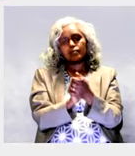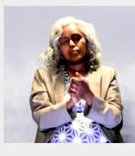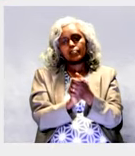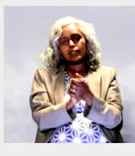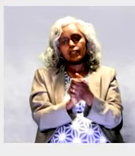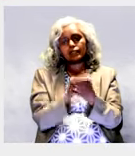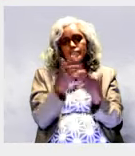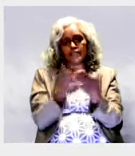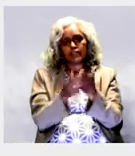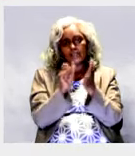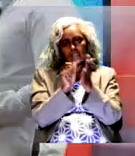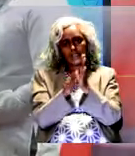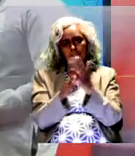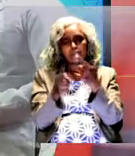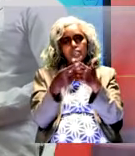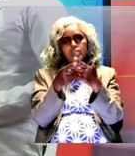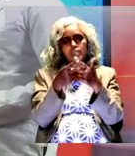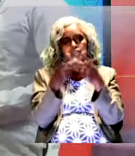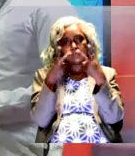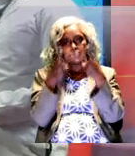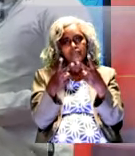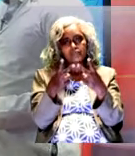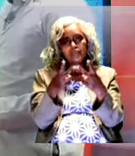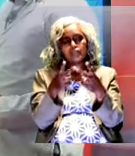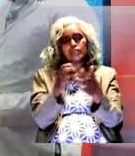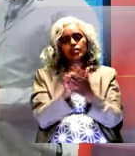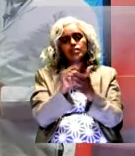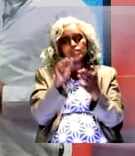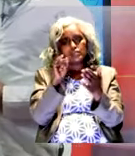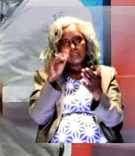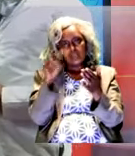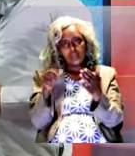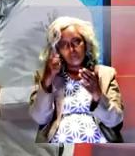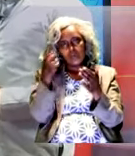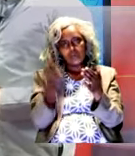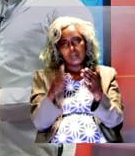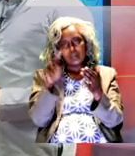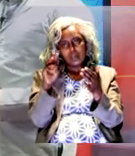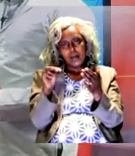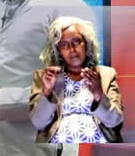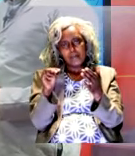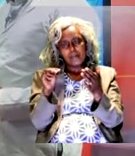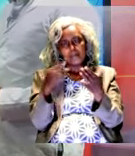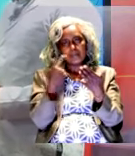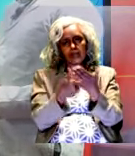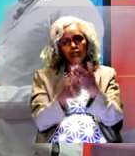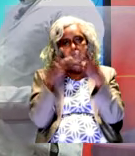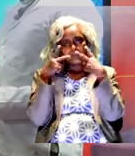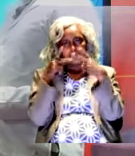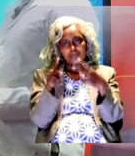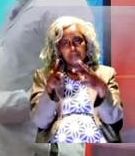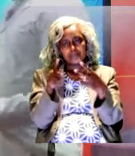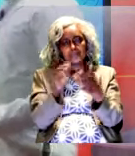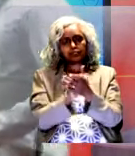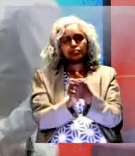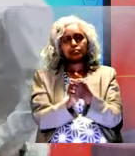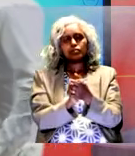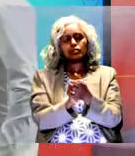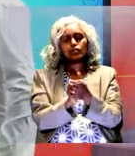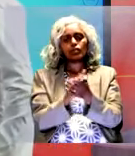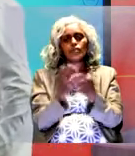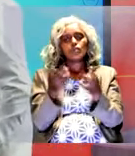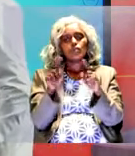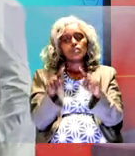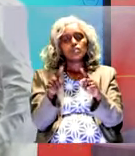let's see this example, second example, sine 1 over n. Look this one.